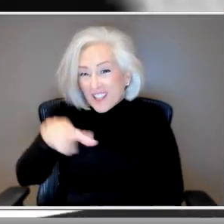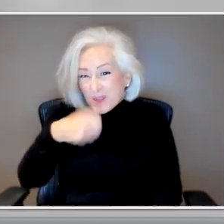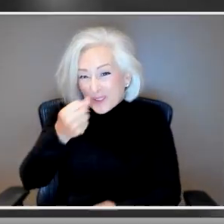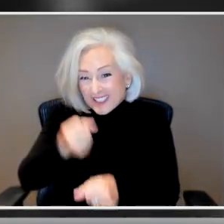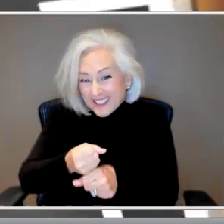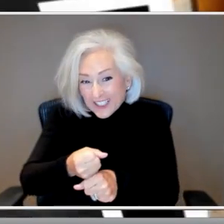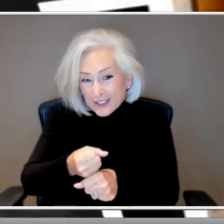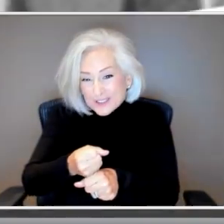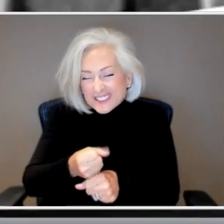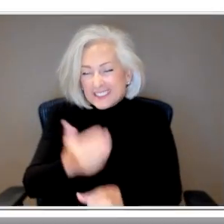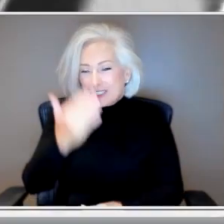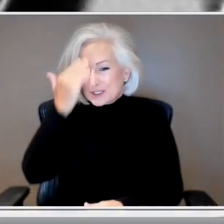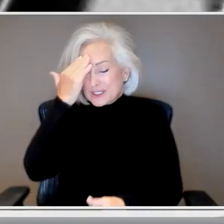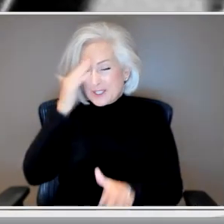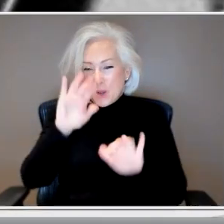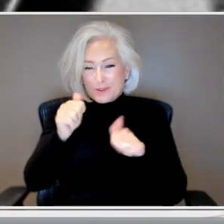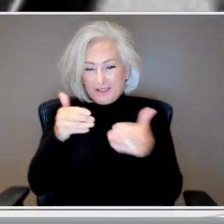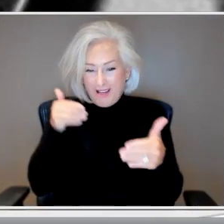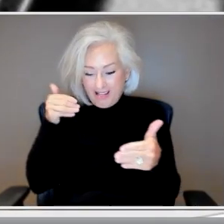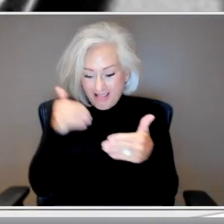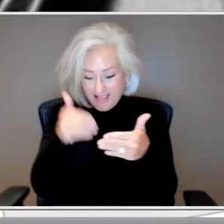anymore.